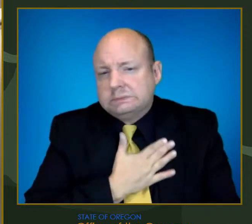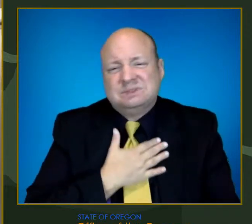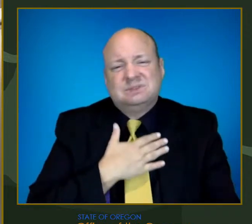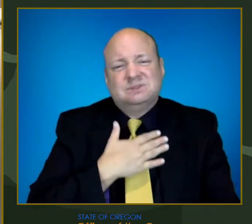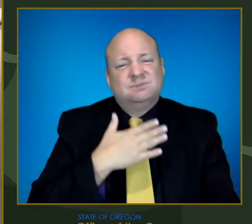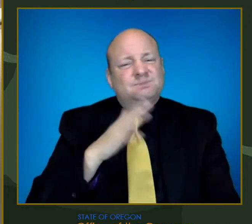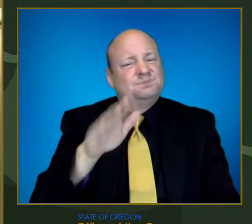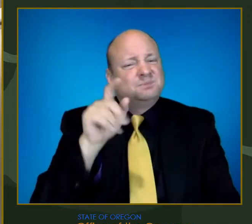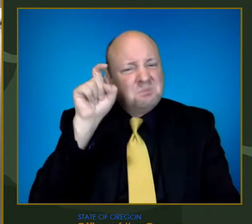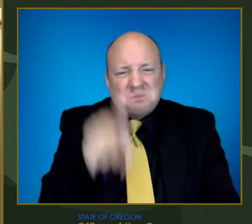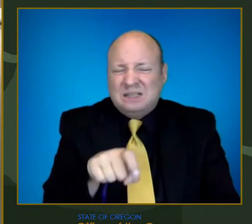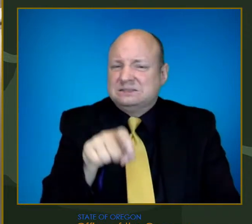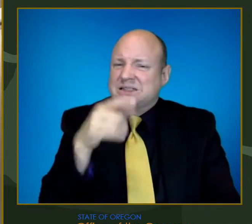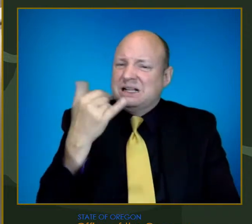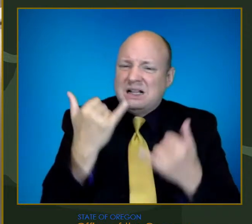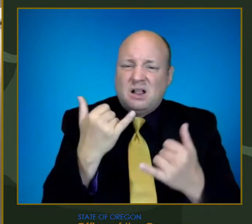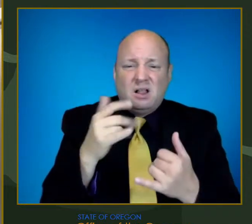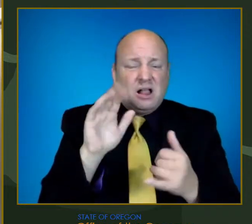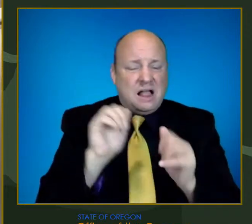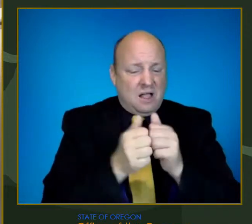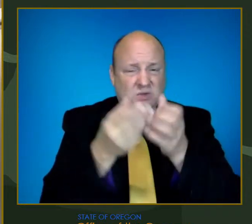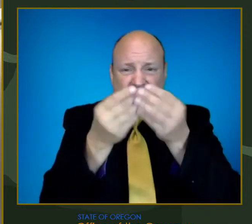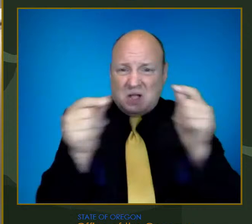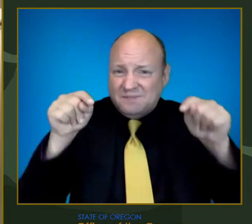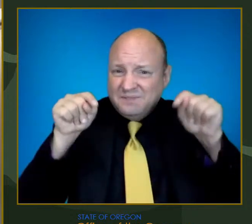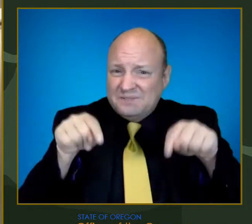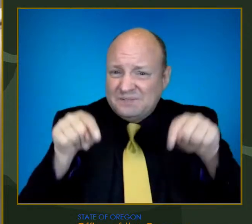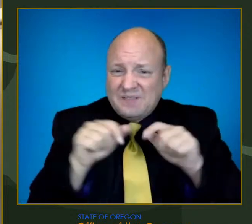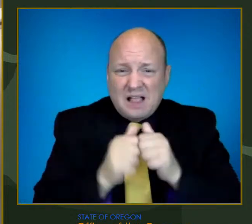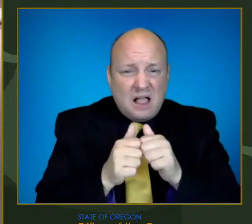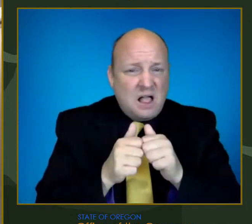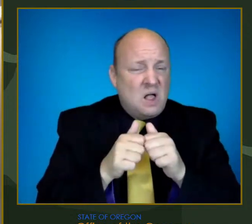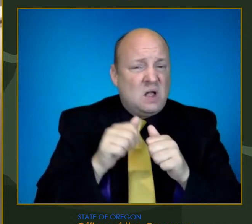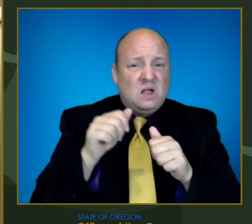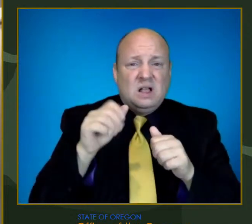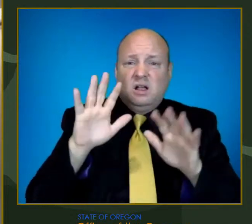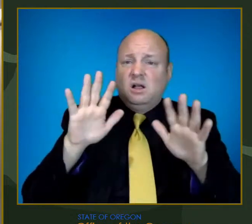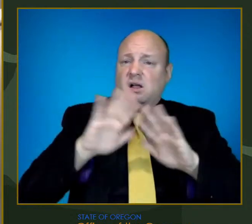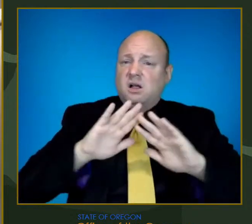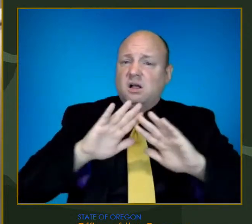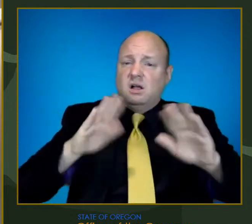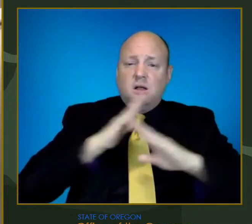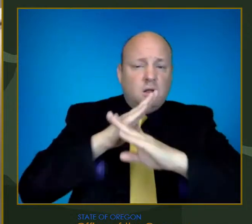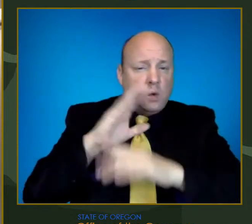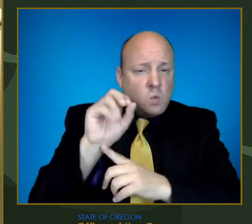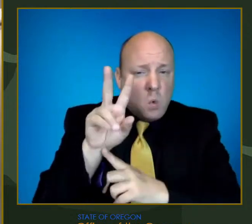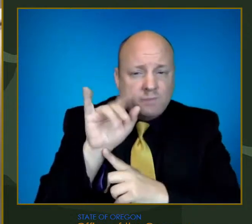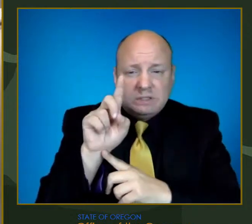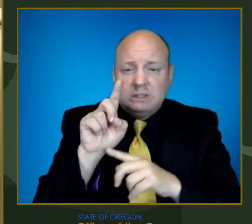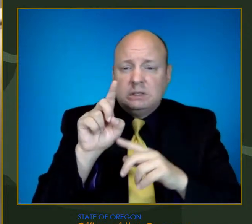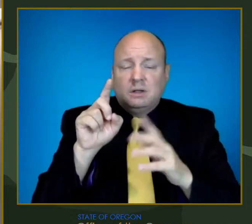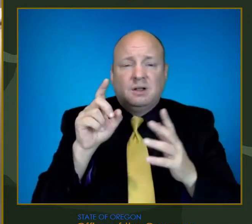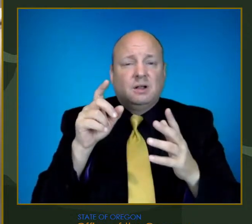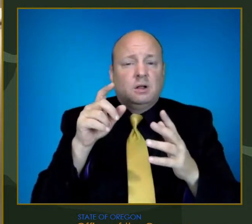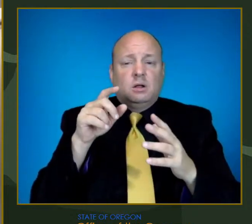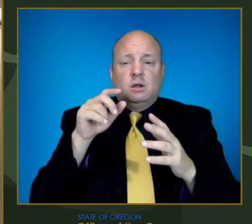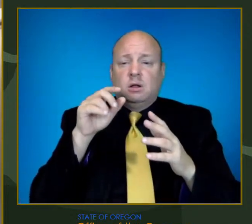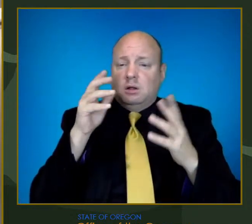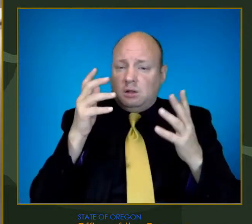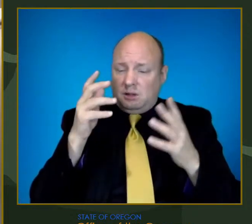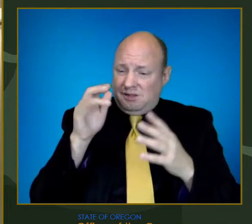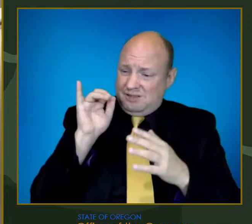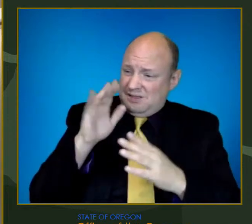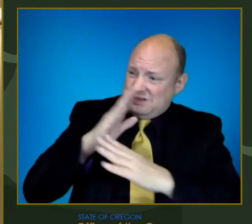of this pandemic. There is strong science behind these vaccines, and they work. Although we've seen breakthrough cases